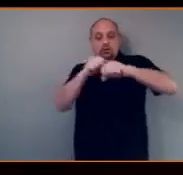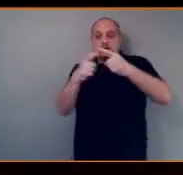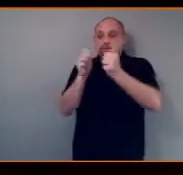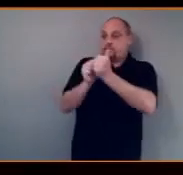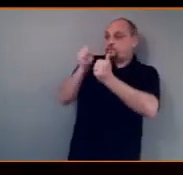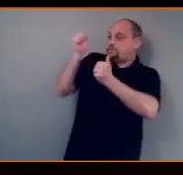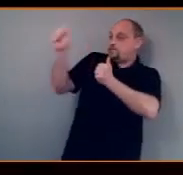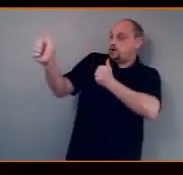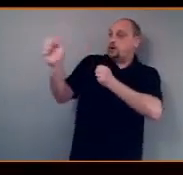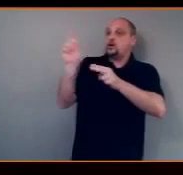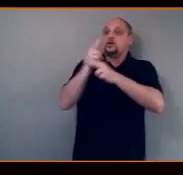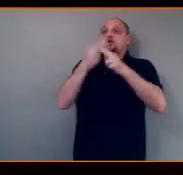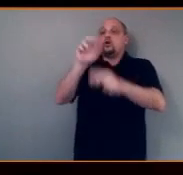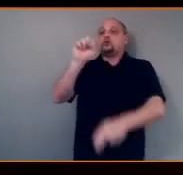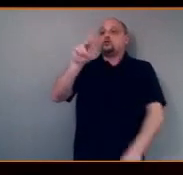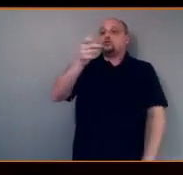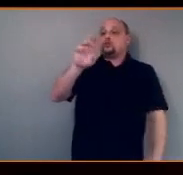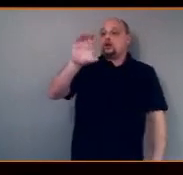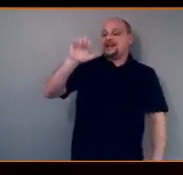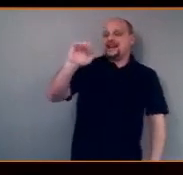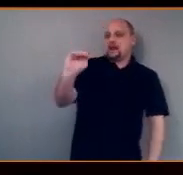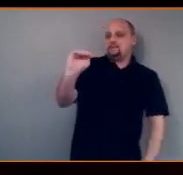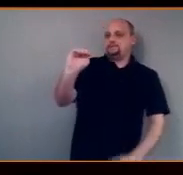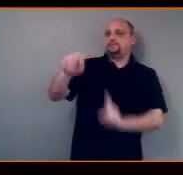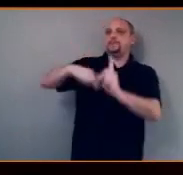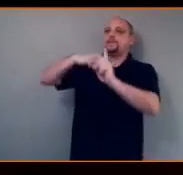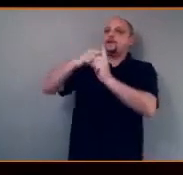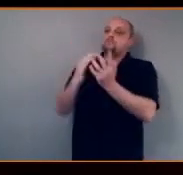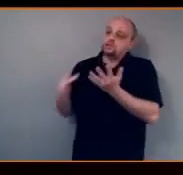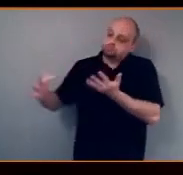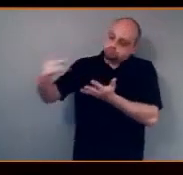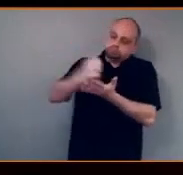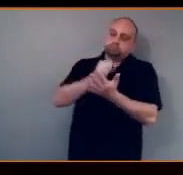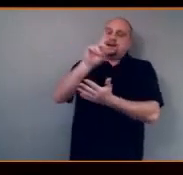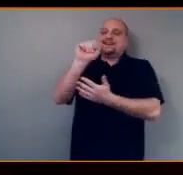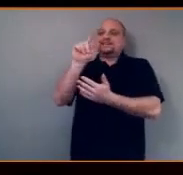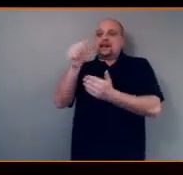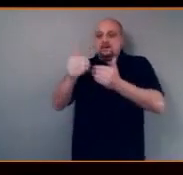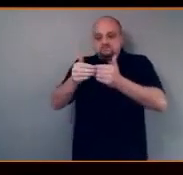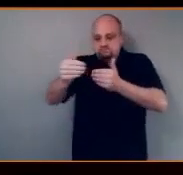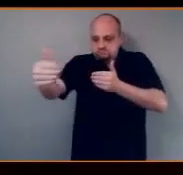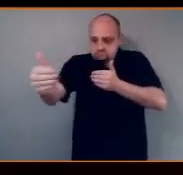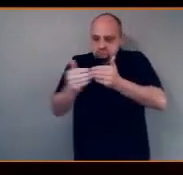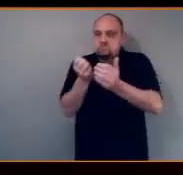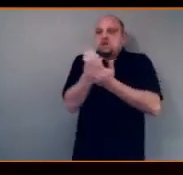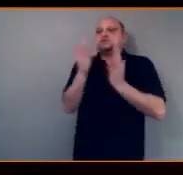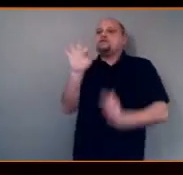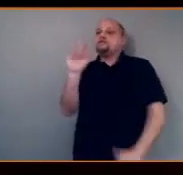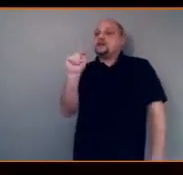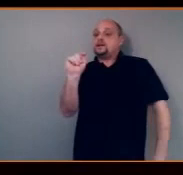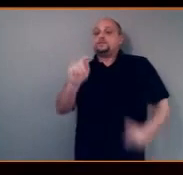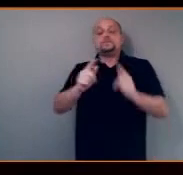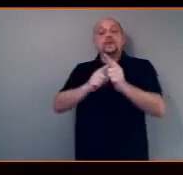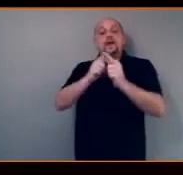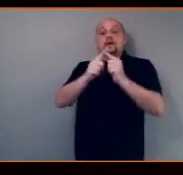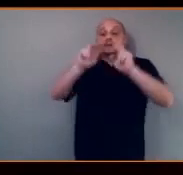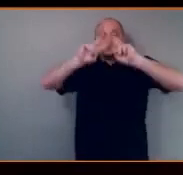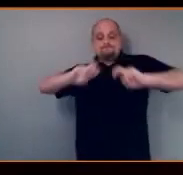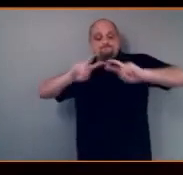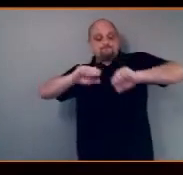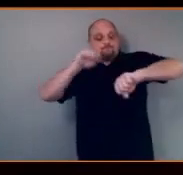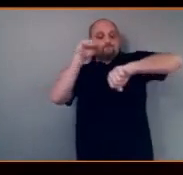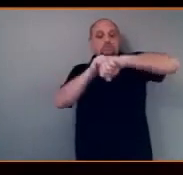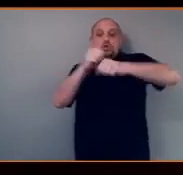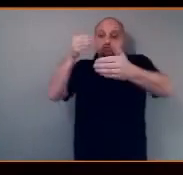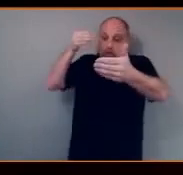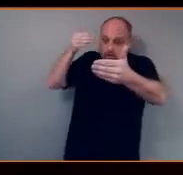using SuperCam and collect some data that is a couple of meters away from the rover. And then we can also analyze the rocks up close